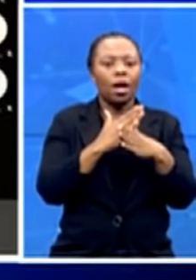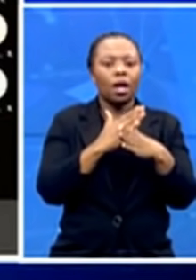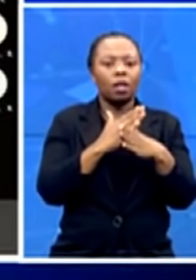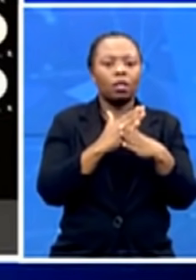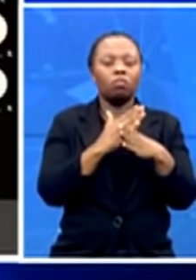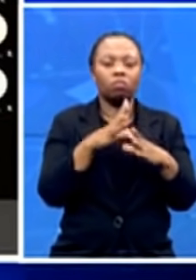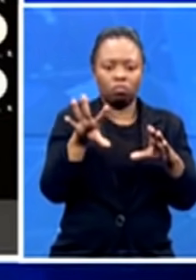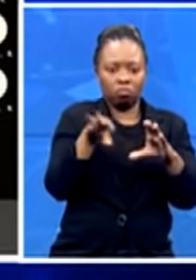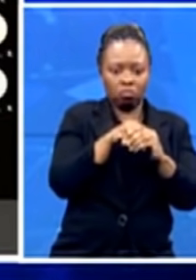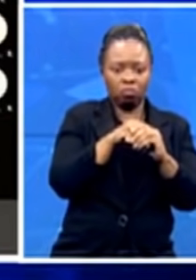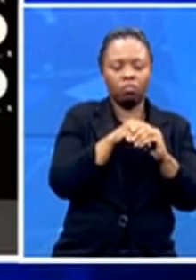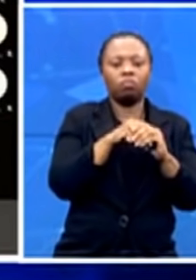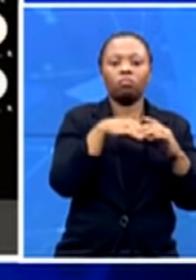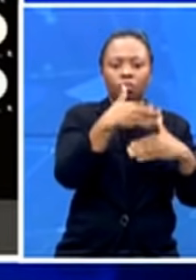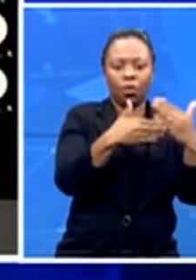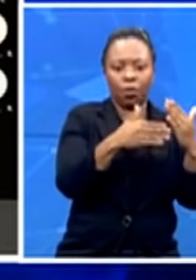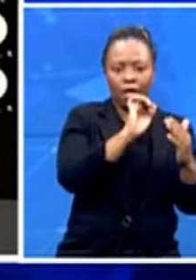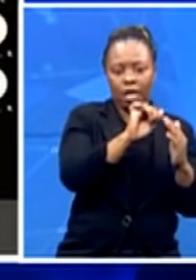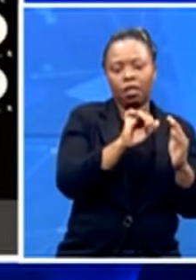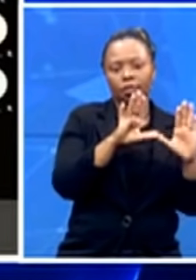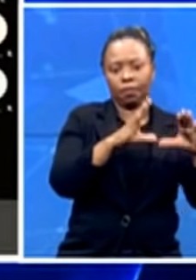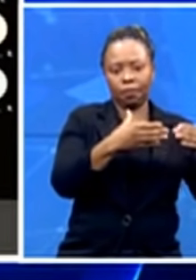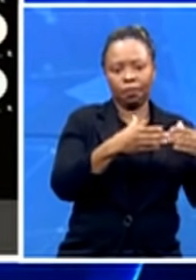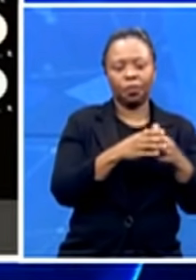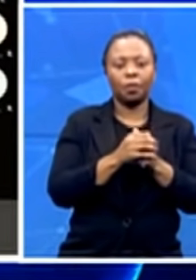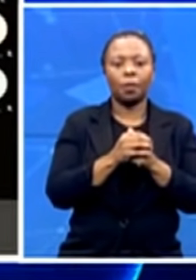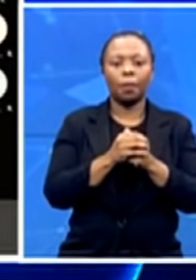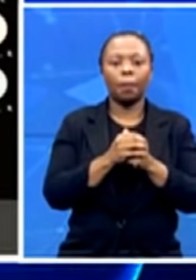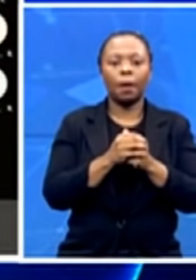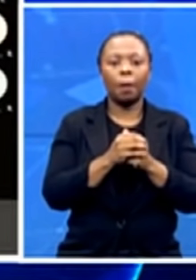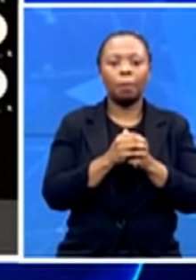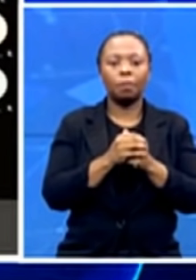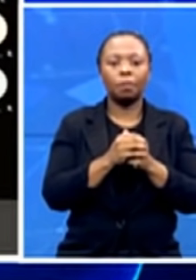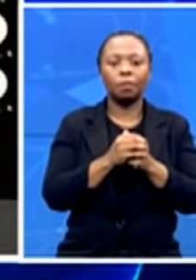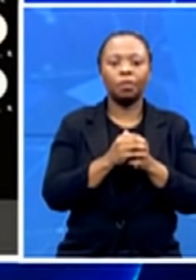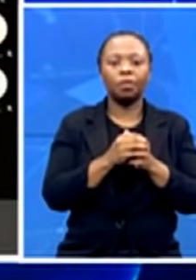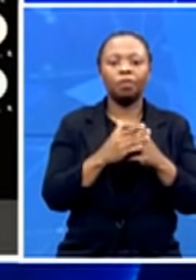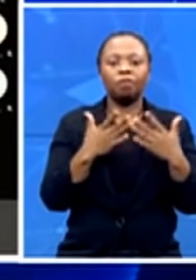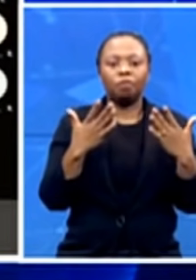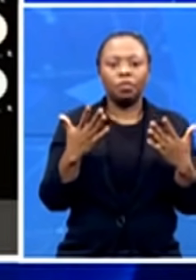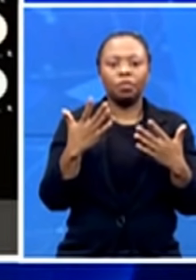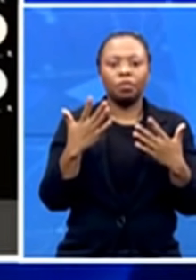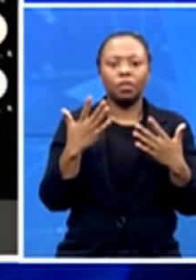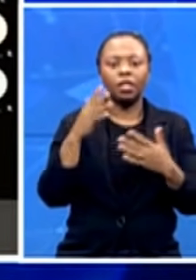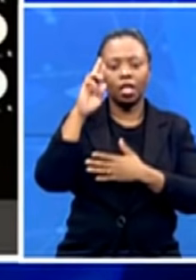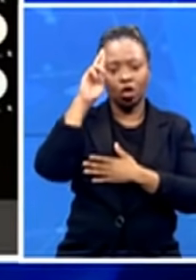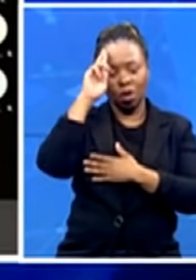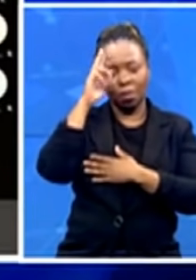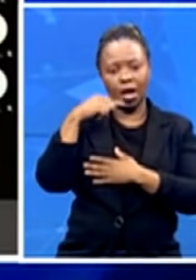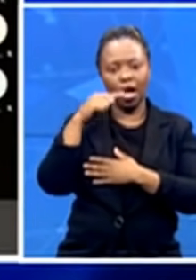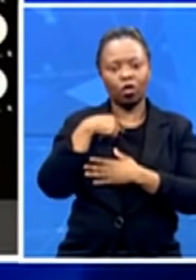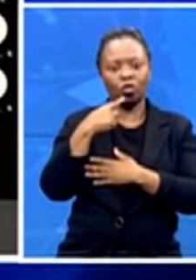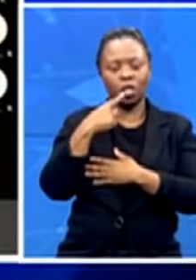The authors Curry and Duval remind us and make the point that, quote, the presumption of innocence is